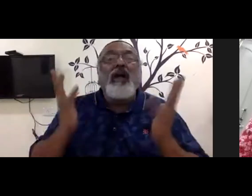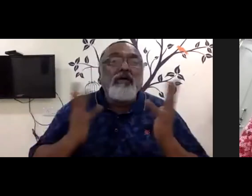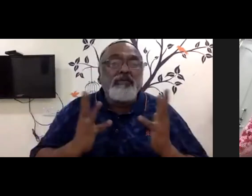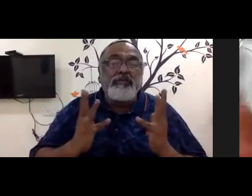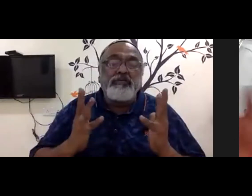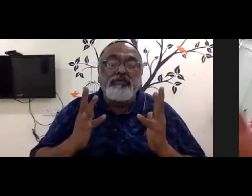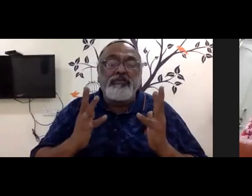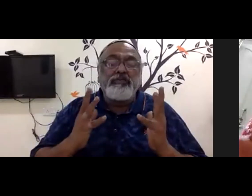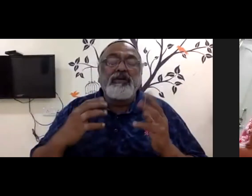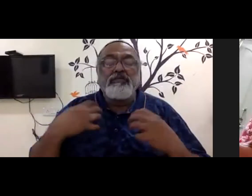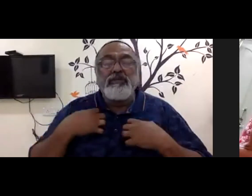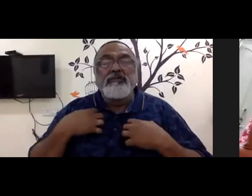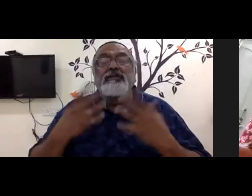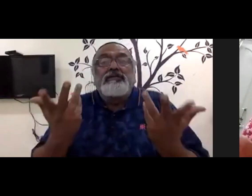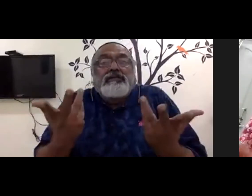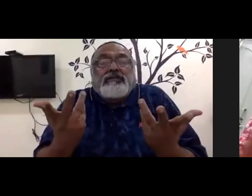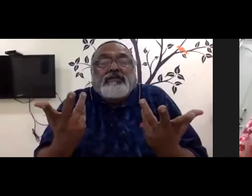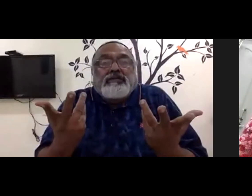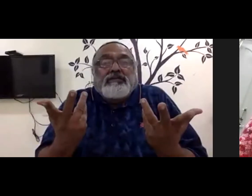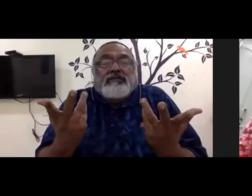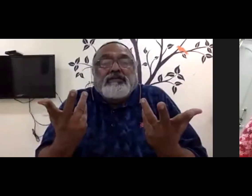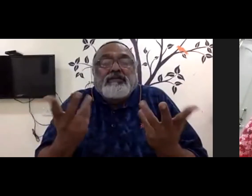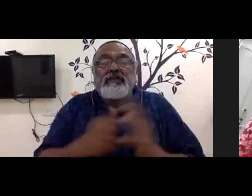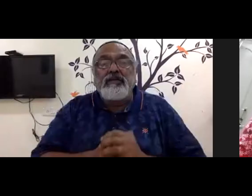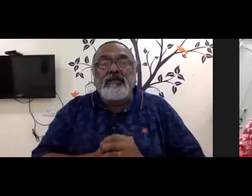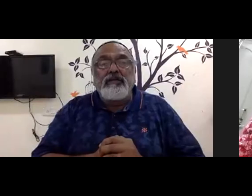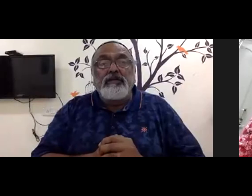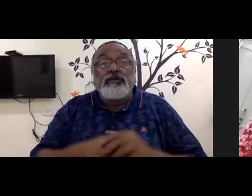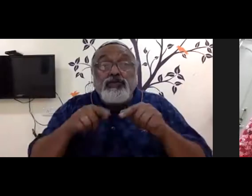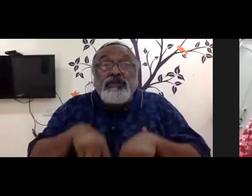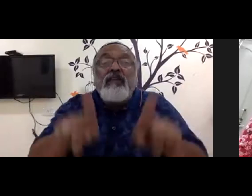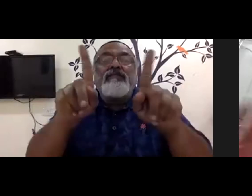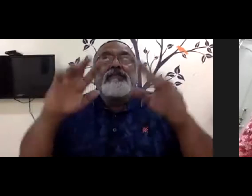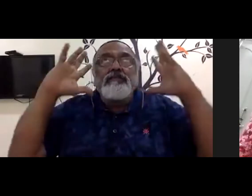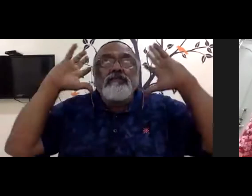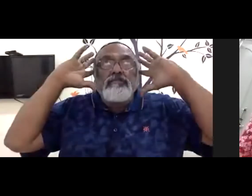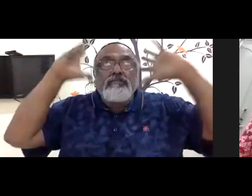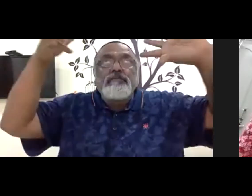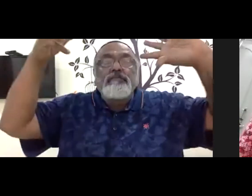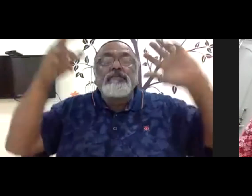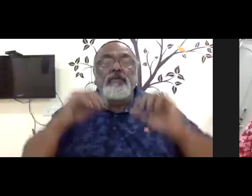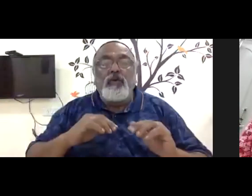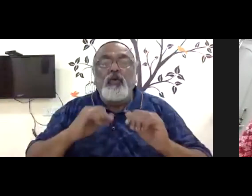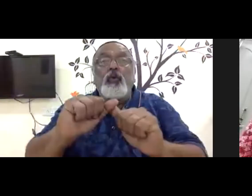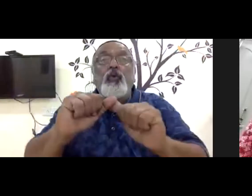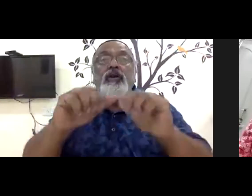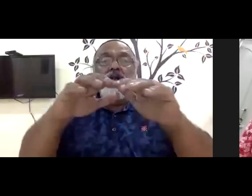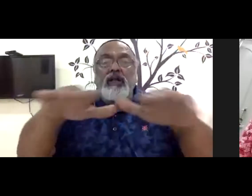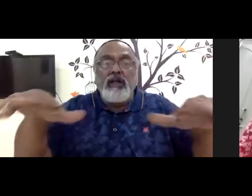Or you can yourself evolve a support system, in your locality. Just think about